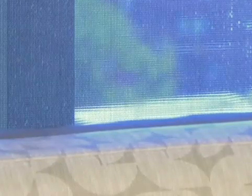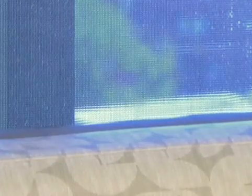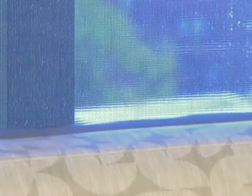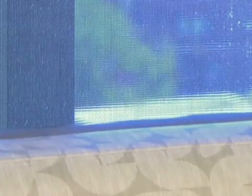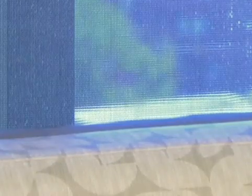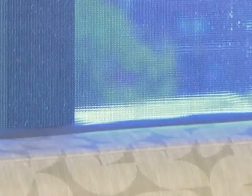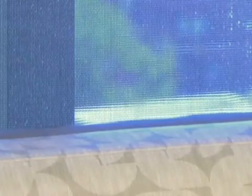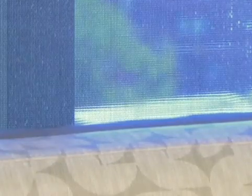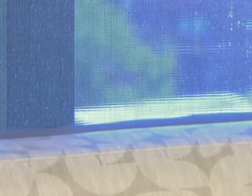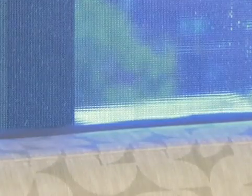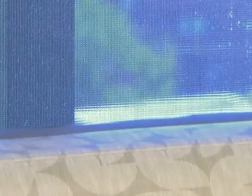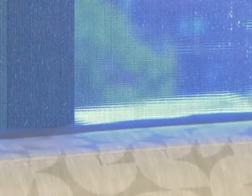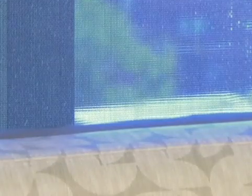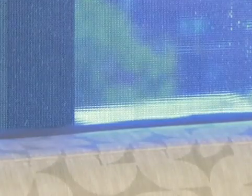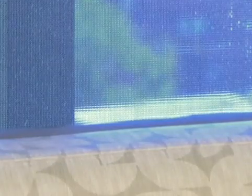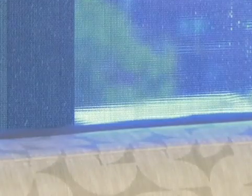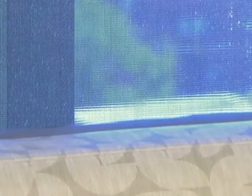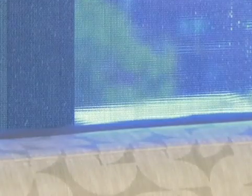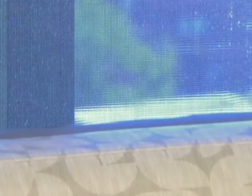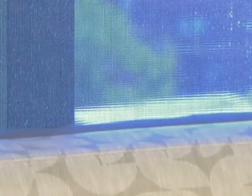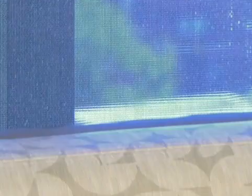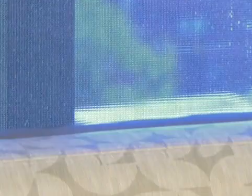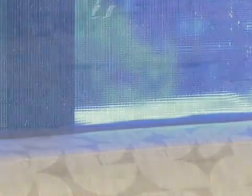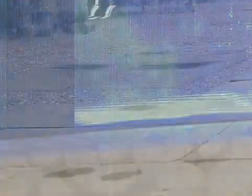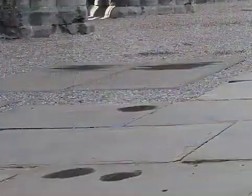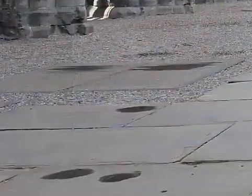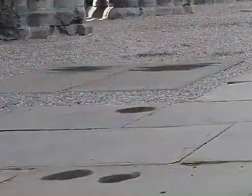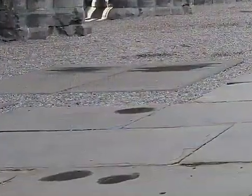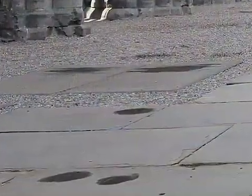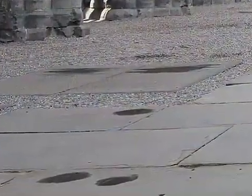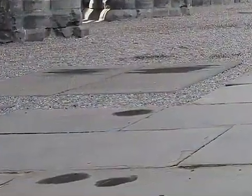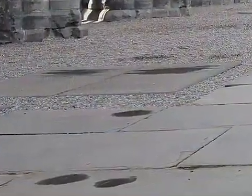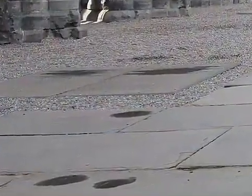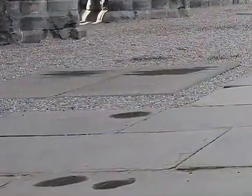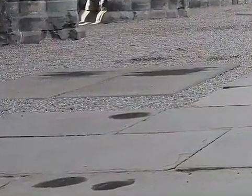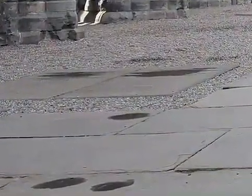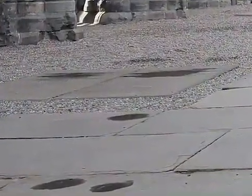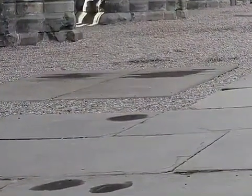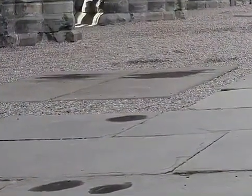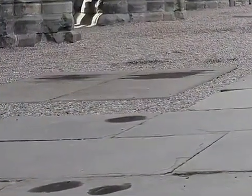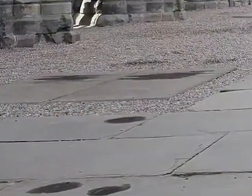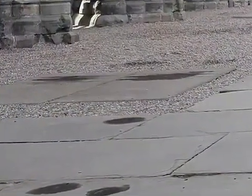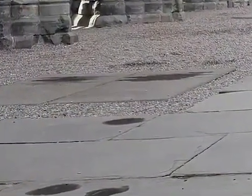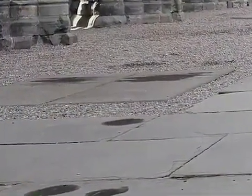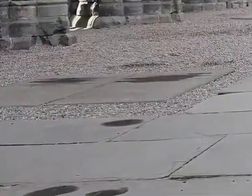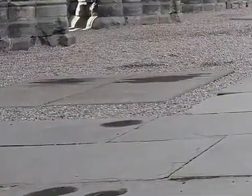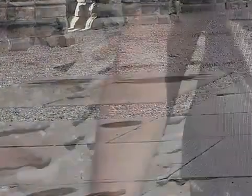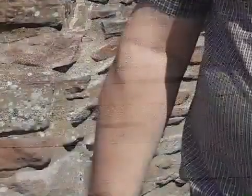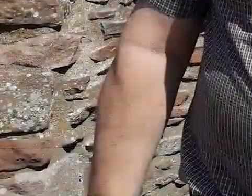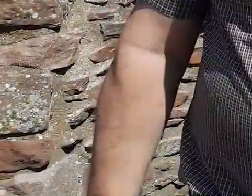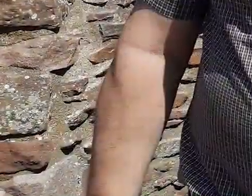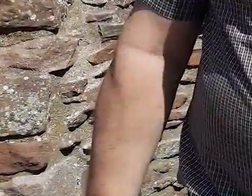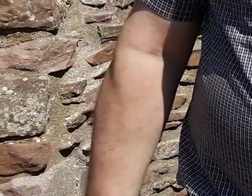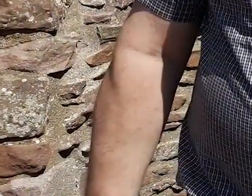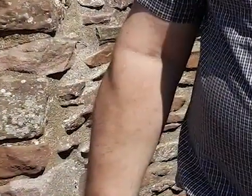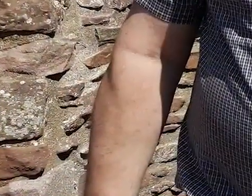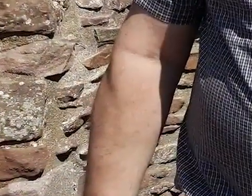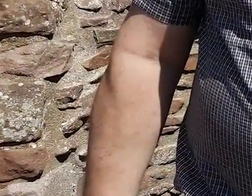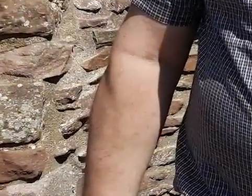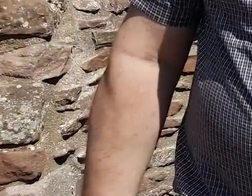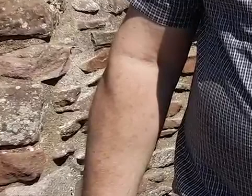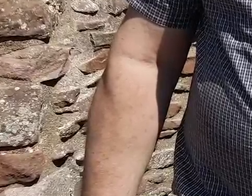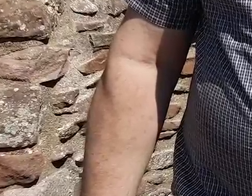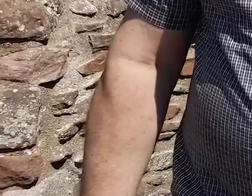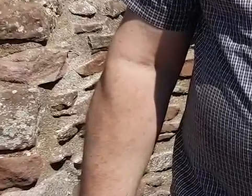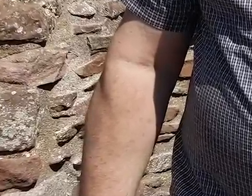was still driving home from the hospital, and he said, I want you to be prepared for the worst. Janet, who does extensive missionary work with Chris, called, texted,